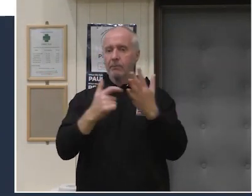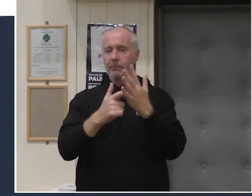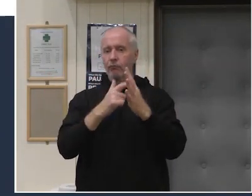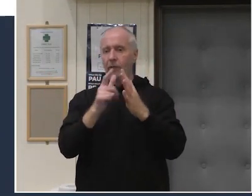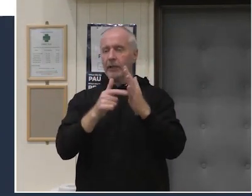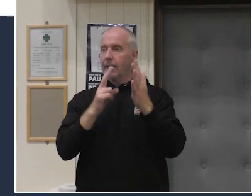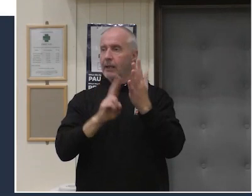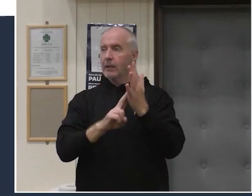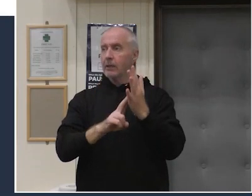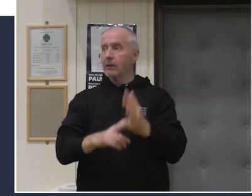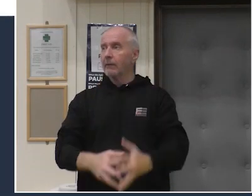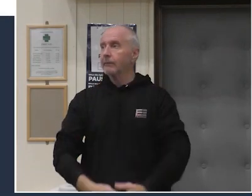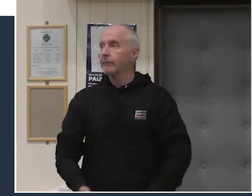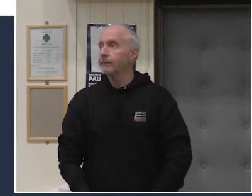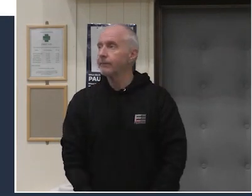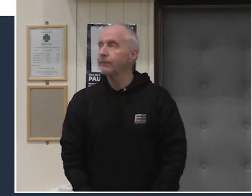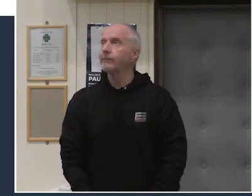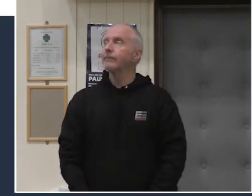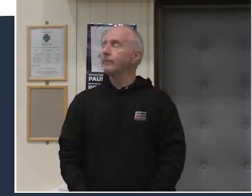So